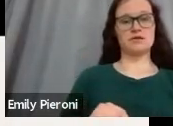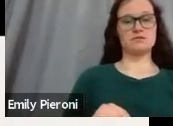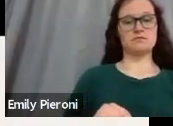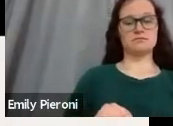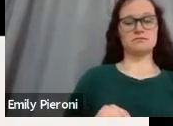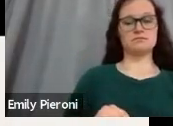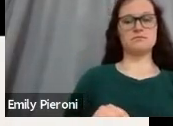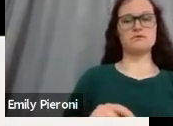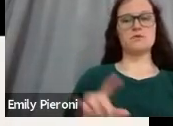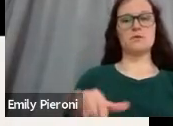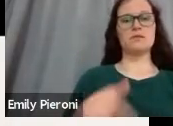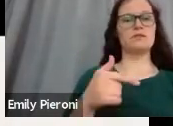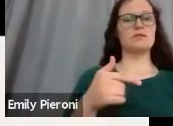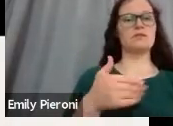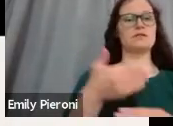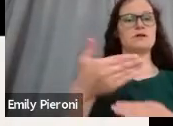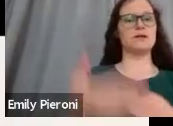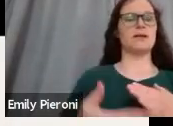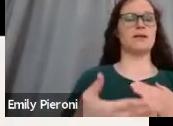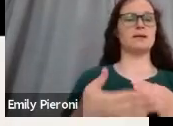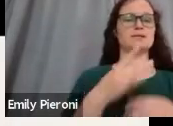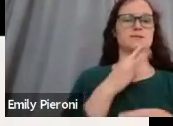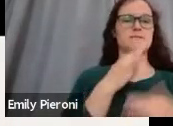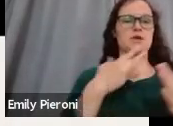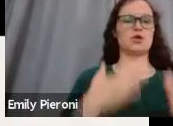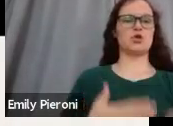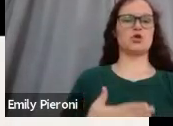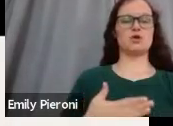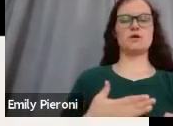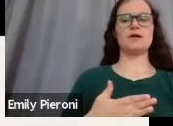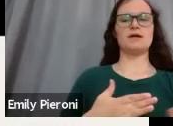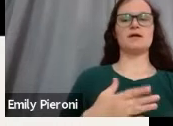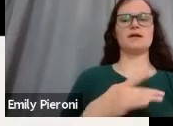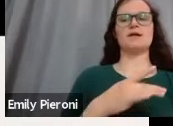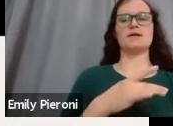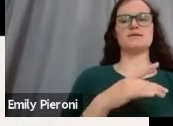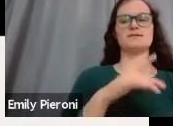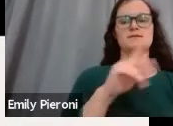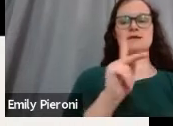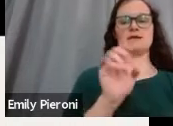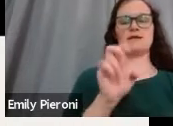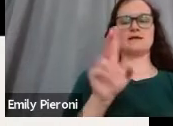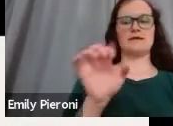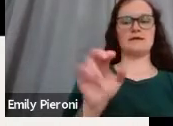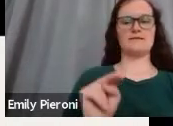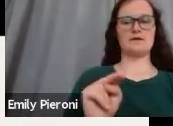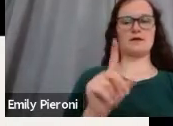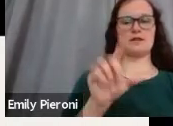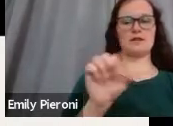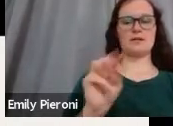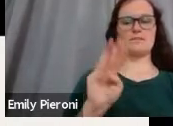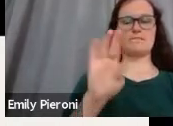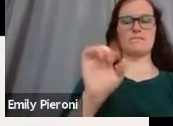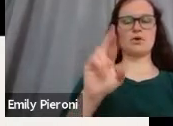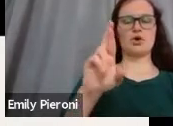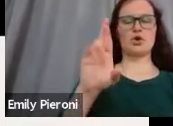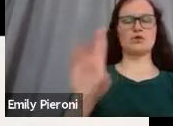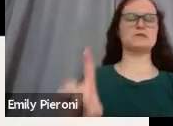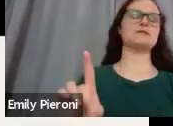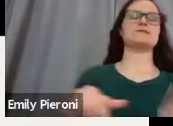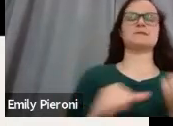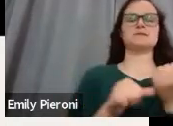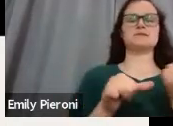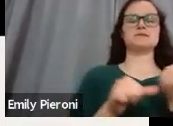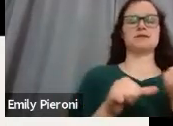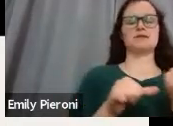next speaker is Dr. Kevin Lombard, and he's an associate professor of horticulture with the New